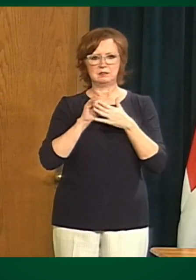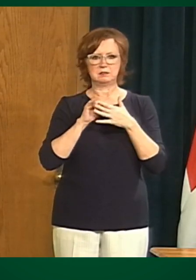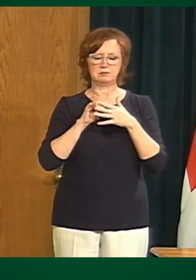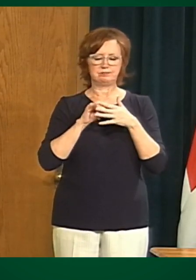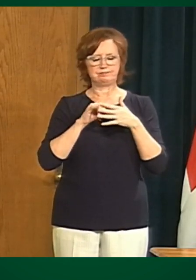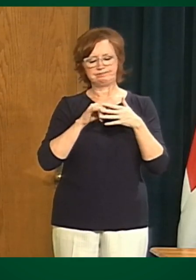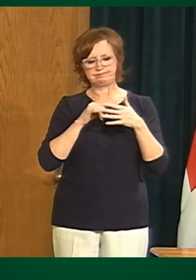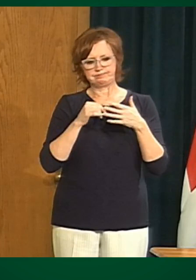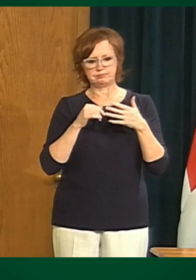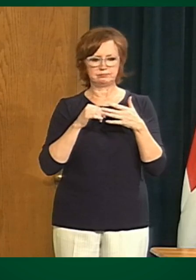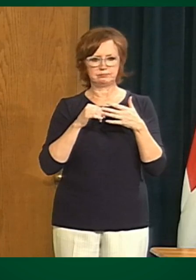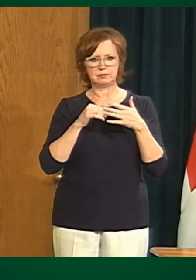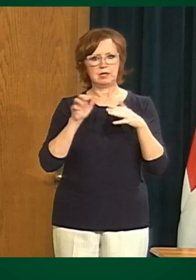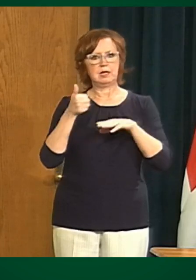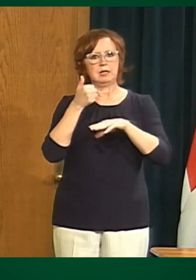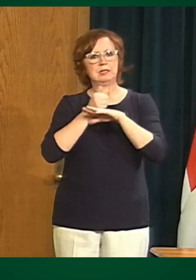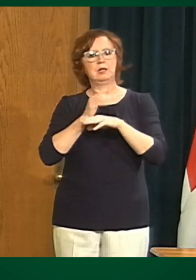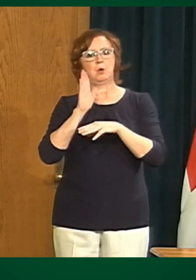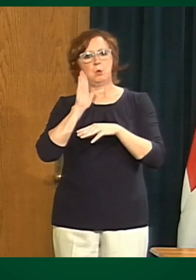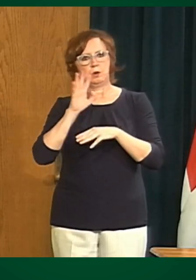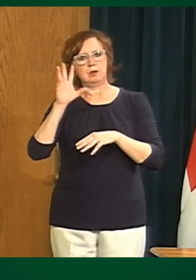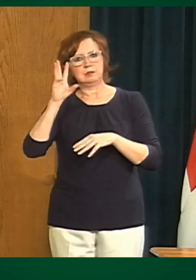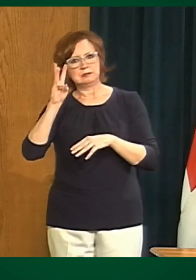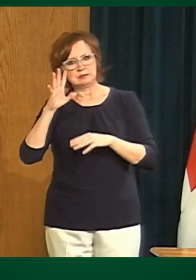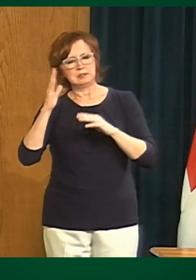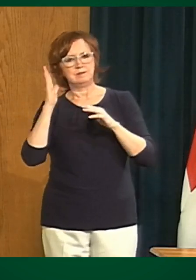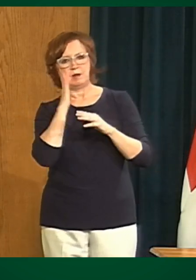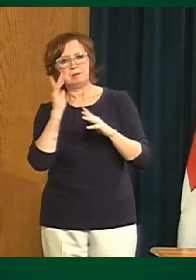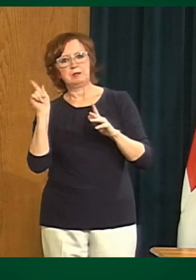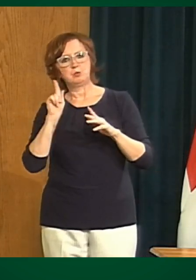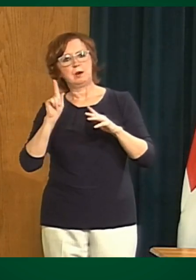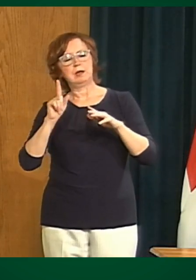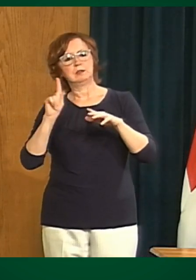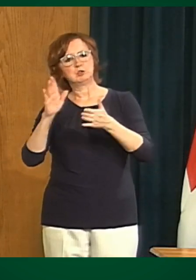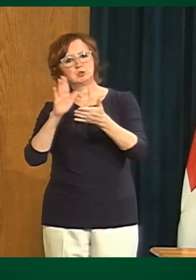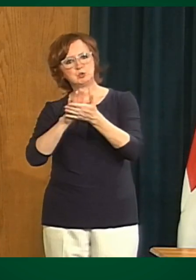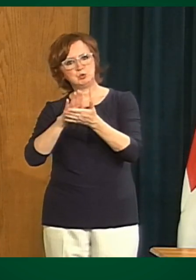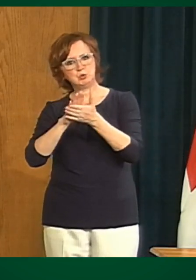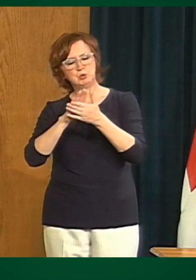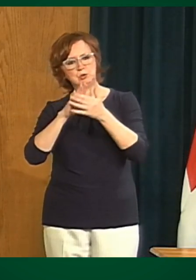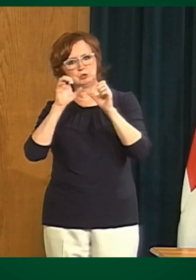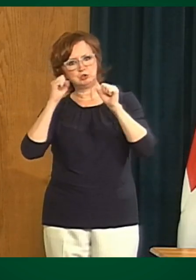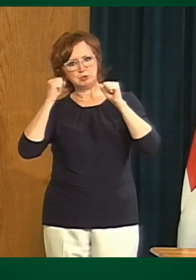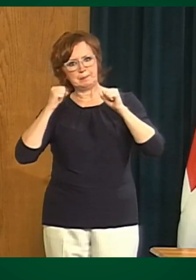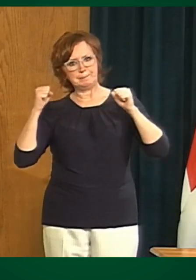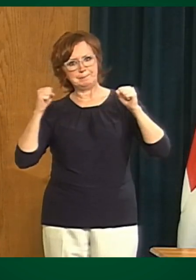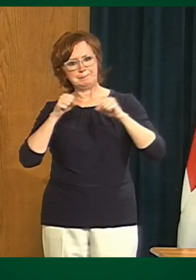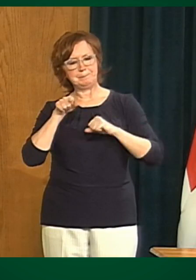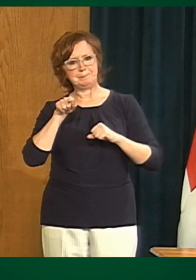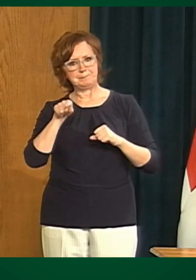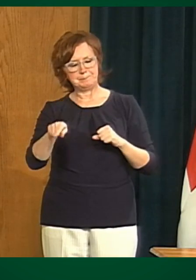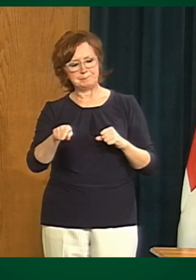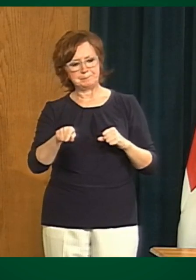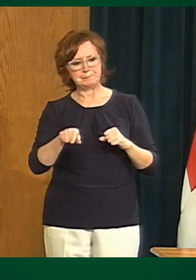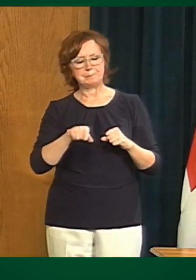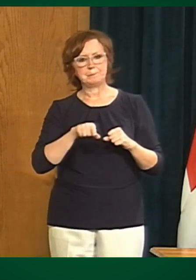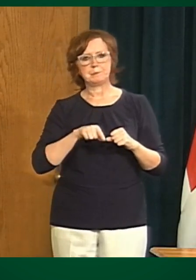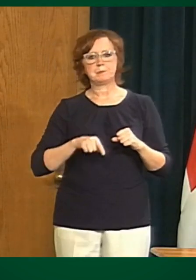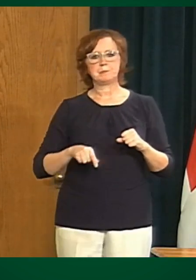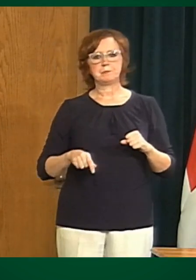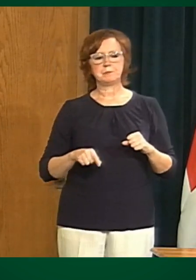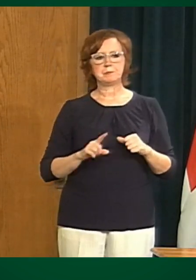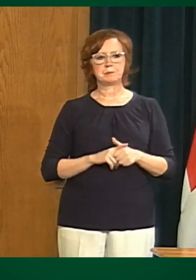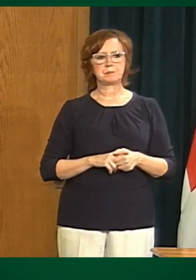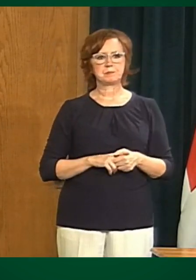addition, if you will, or setting up those 65 beds in the school, so that if there are positive individuals, a number of them that need